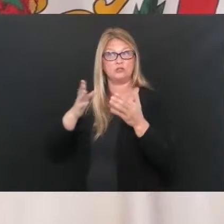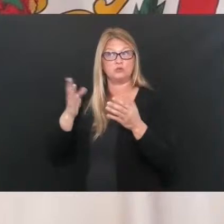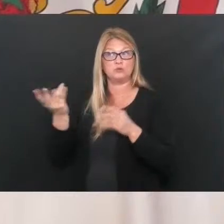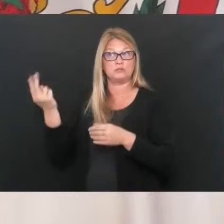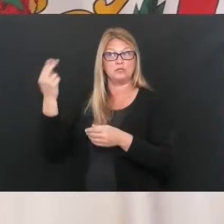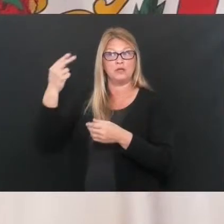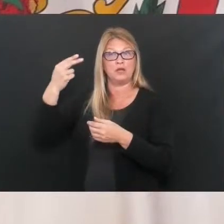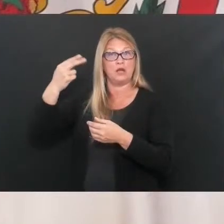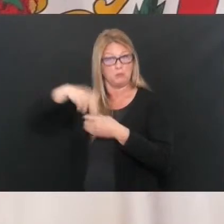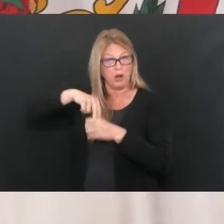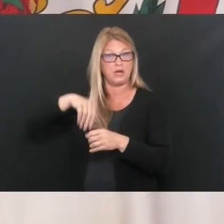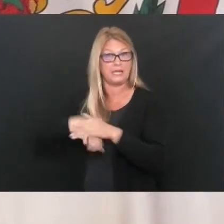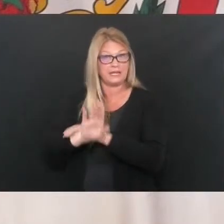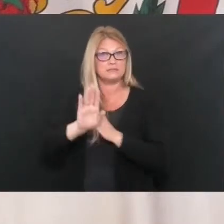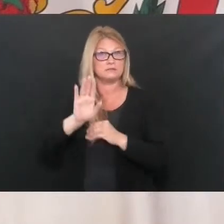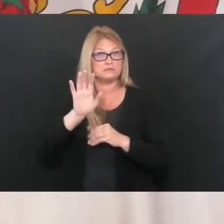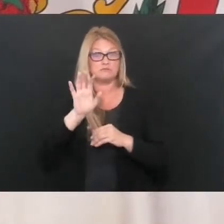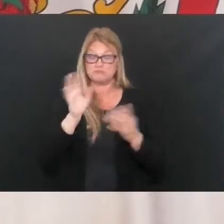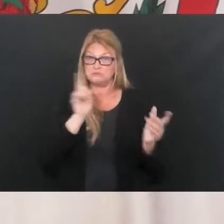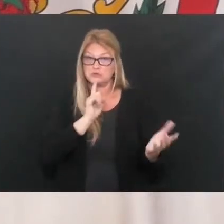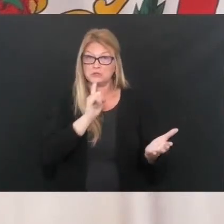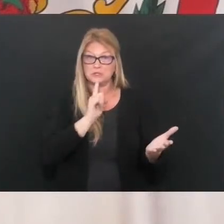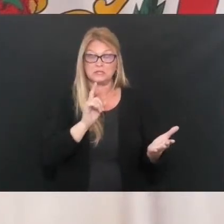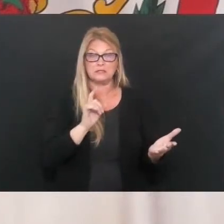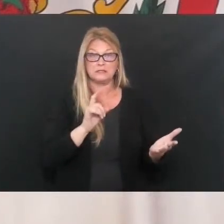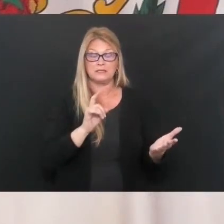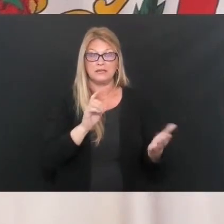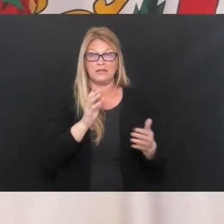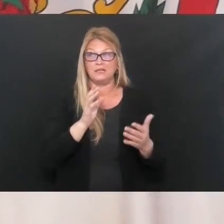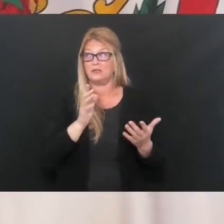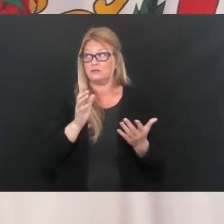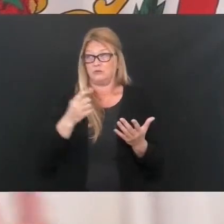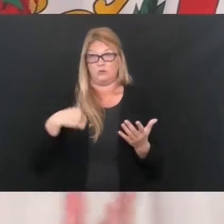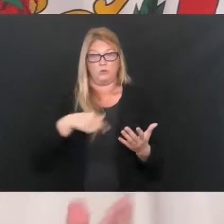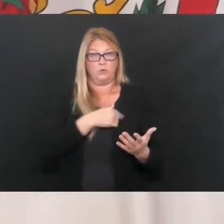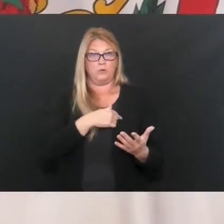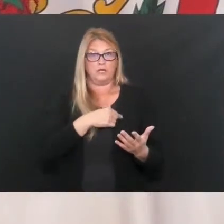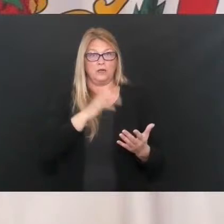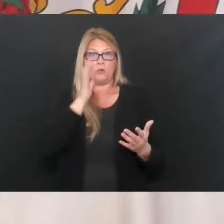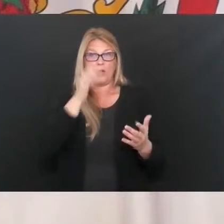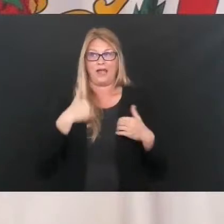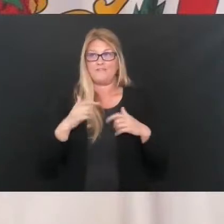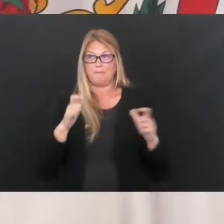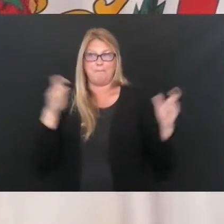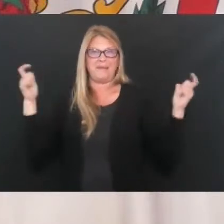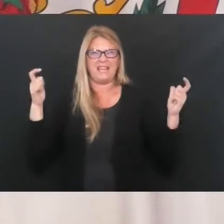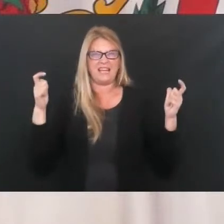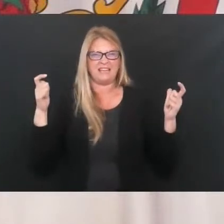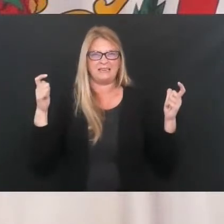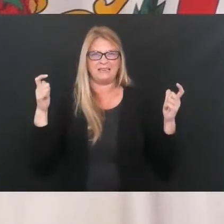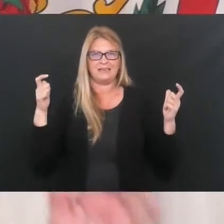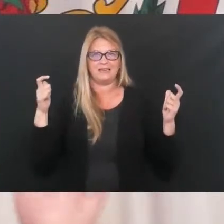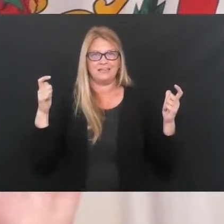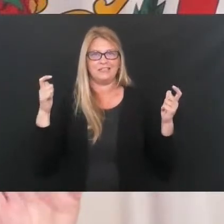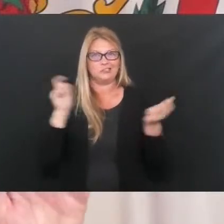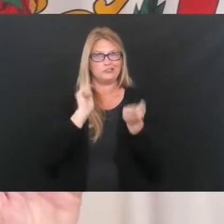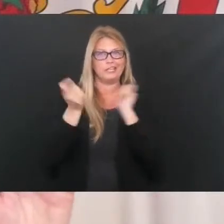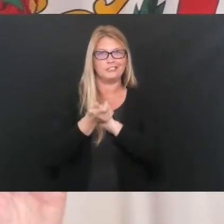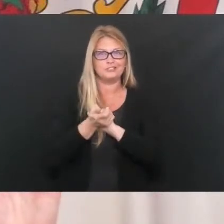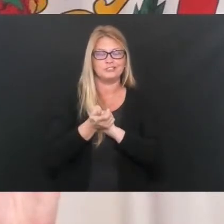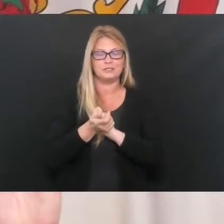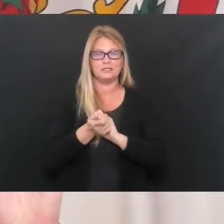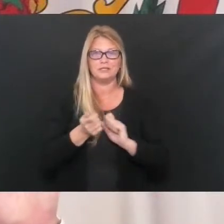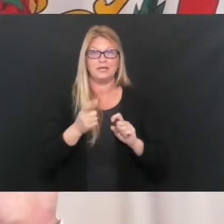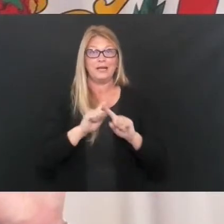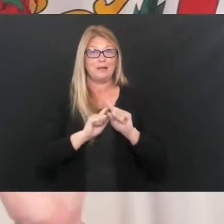in. I love the fact, really and truly, at the end of the day, that we're going big. Now, it's just a